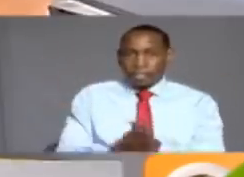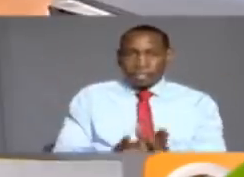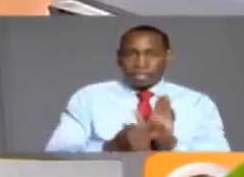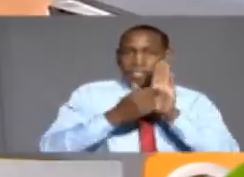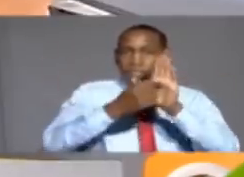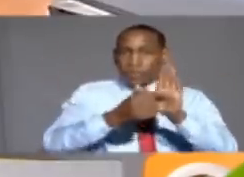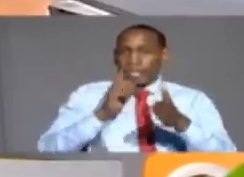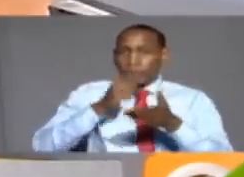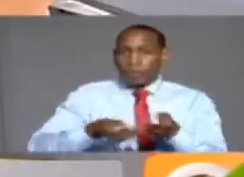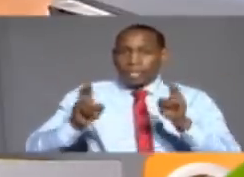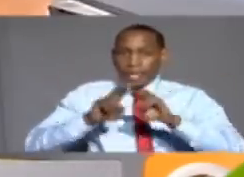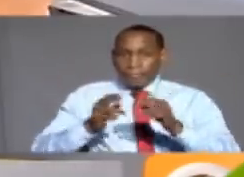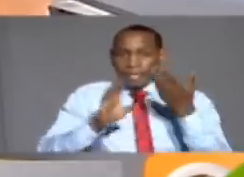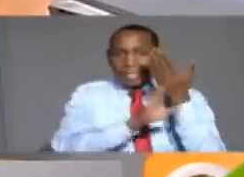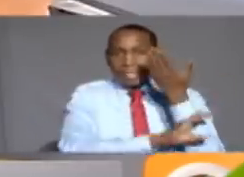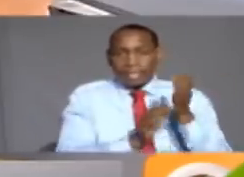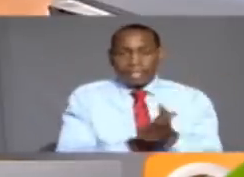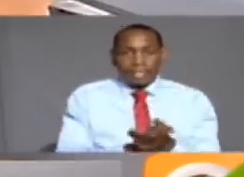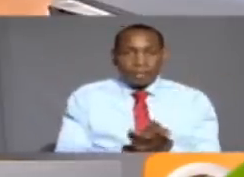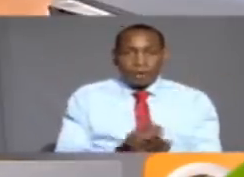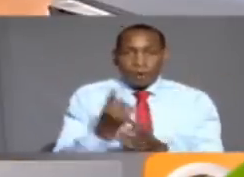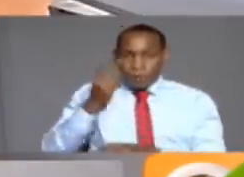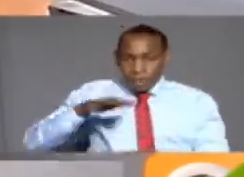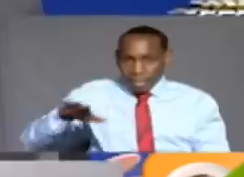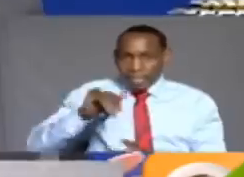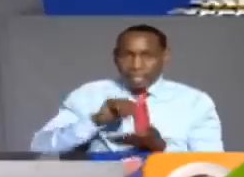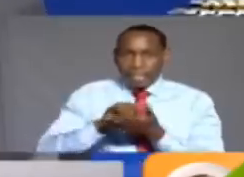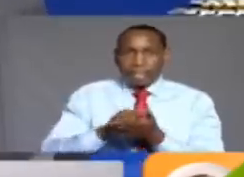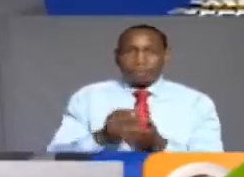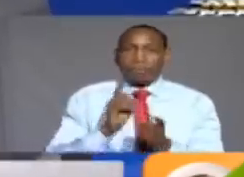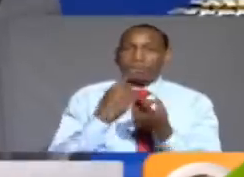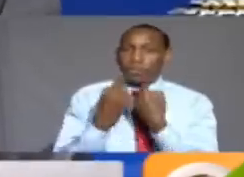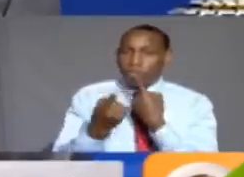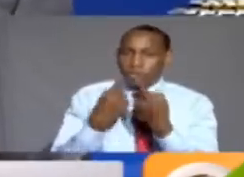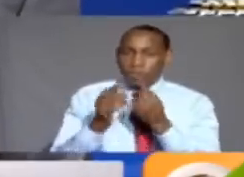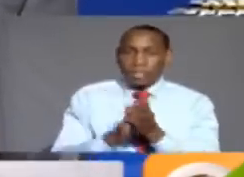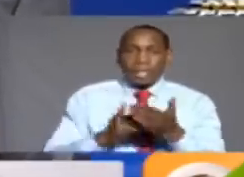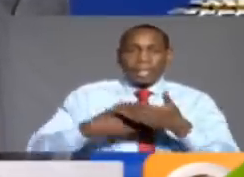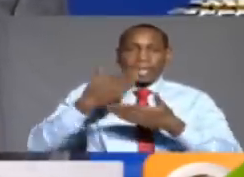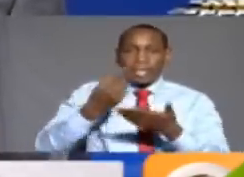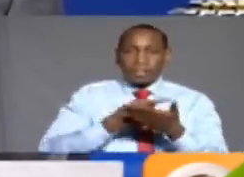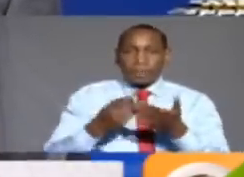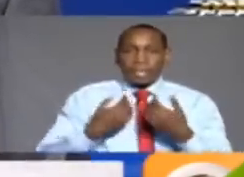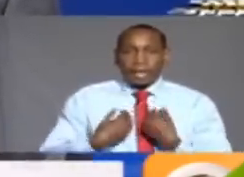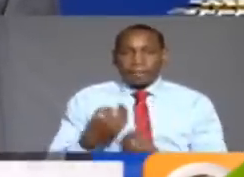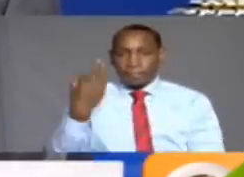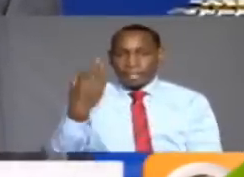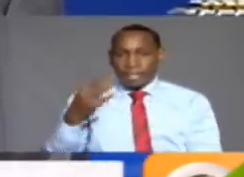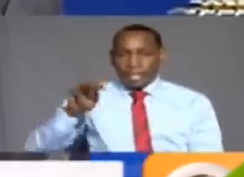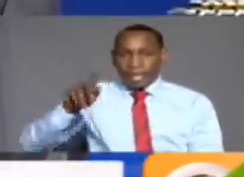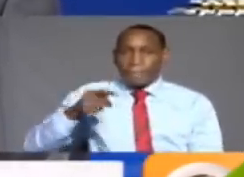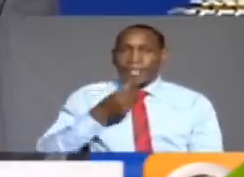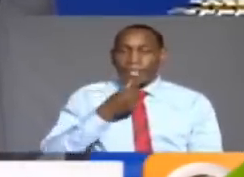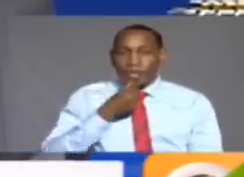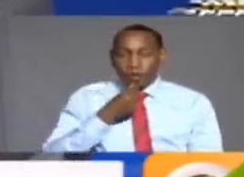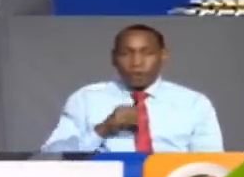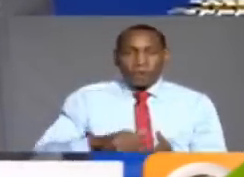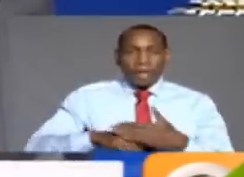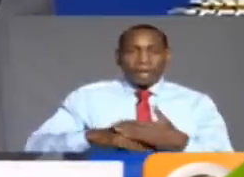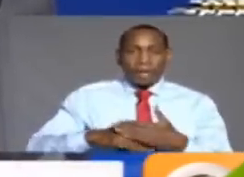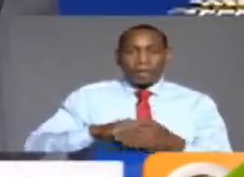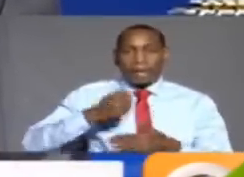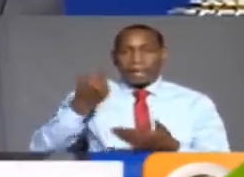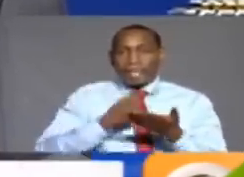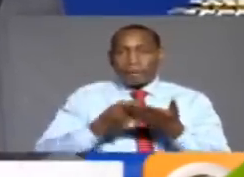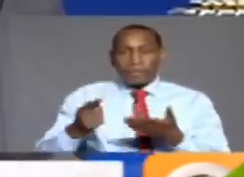of what's happening in this country where it is only one region which is speaking. I want you next week to hold three Luya MPs. And the other week, three